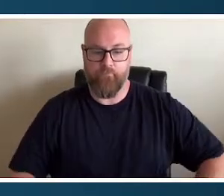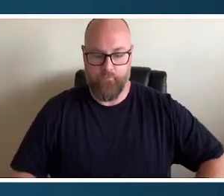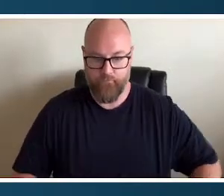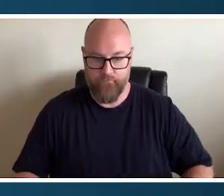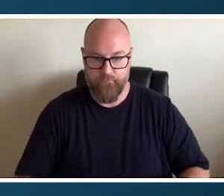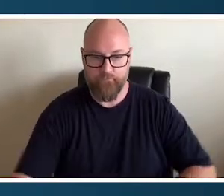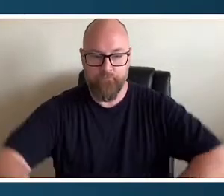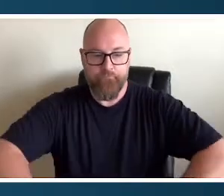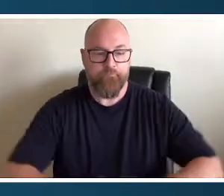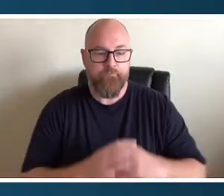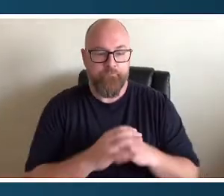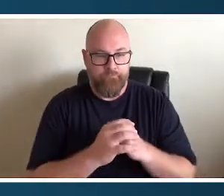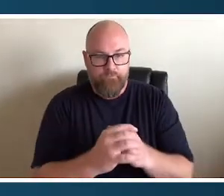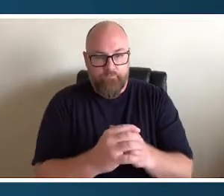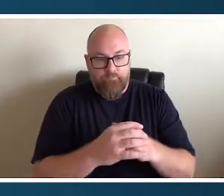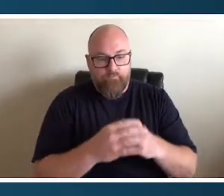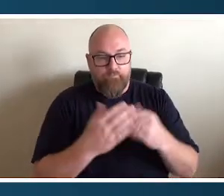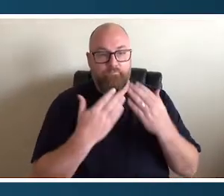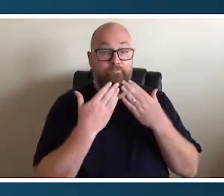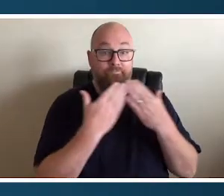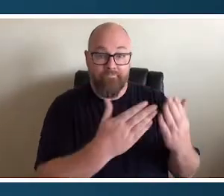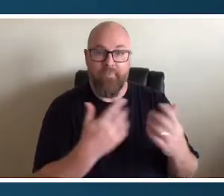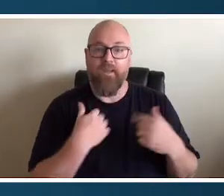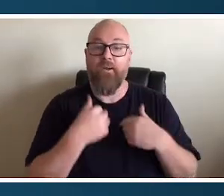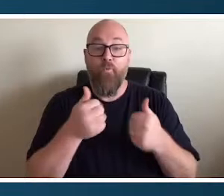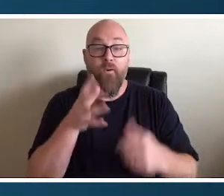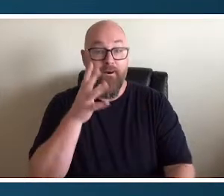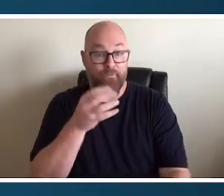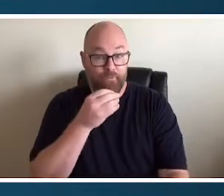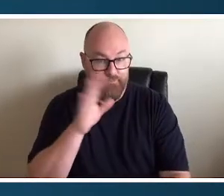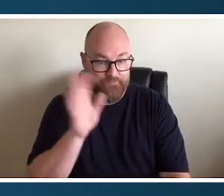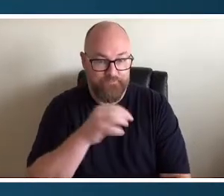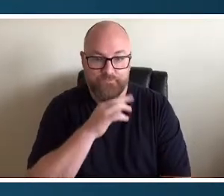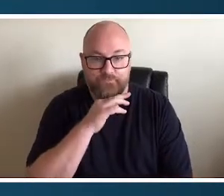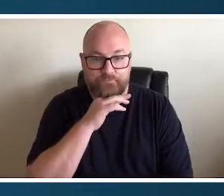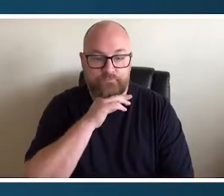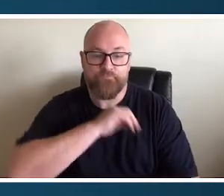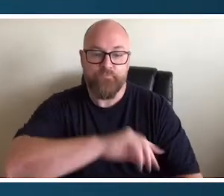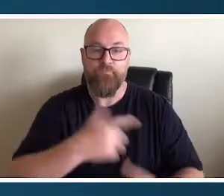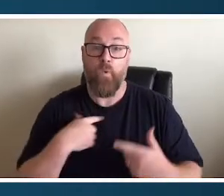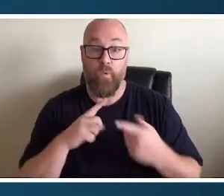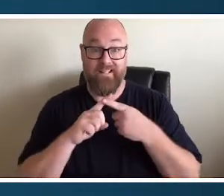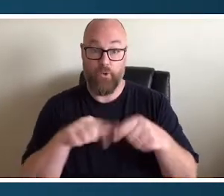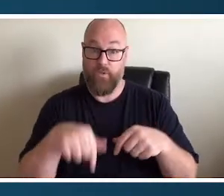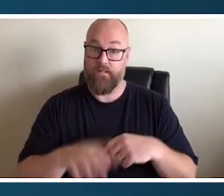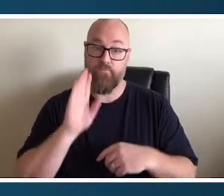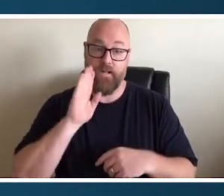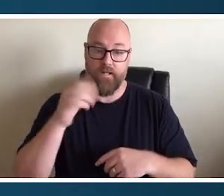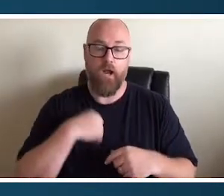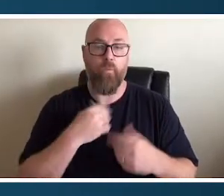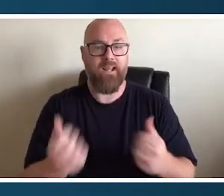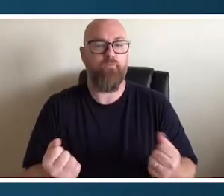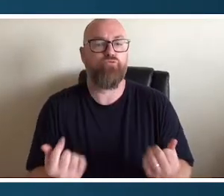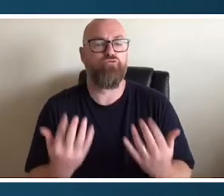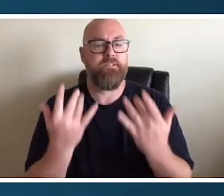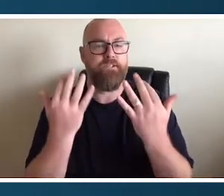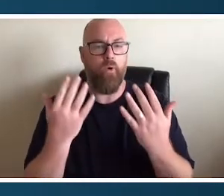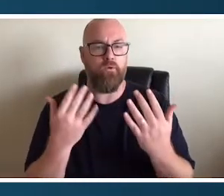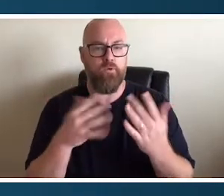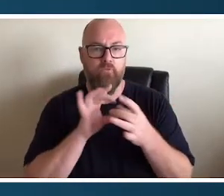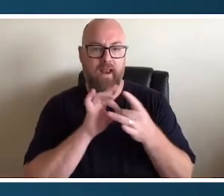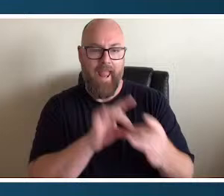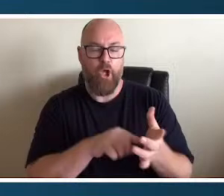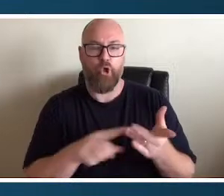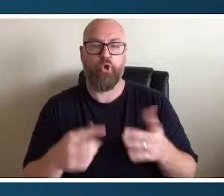Thanks, Lauren, and good afternoon, everyone. Let me continue the presentation by presenting some results related to worker